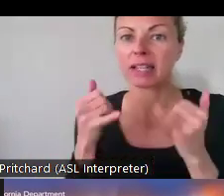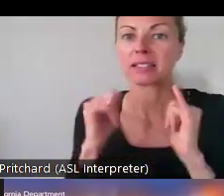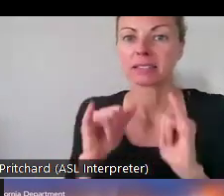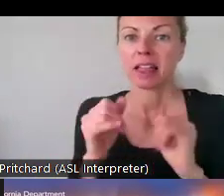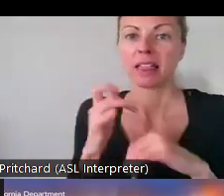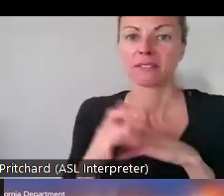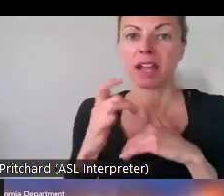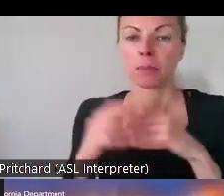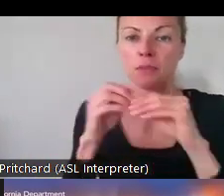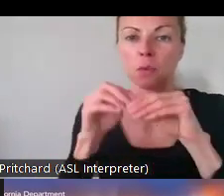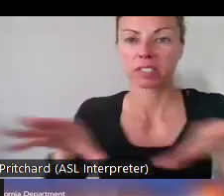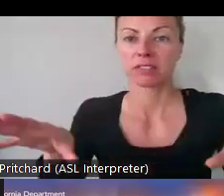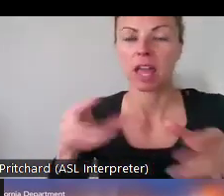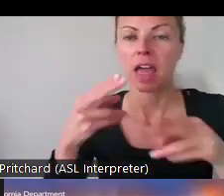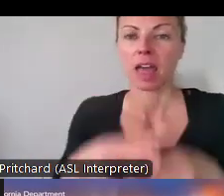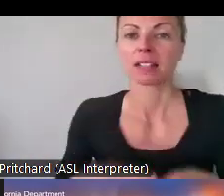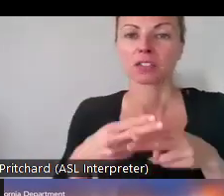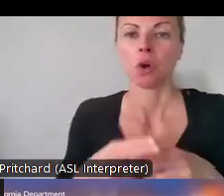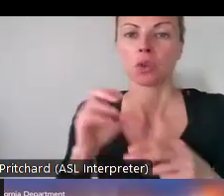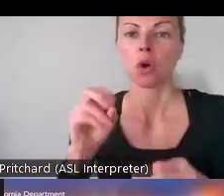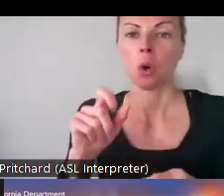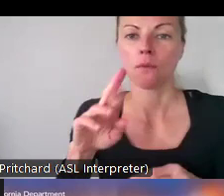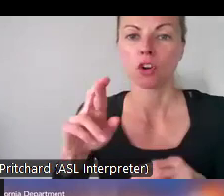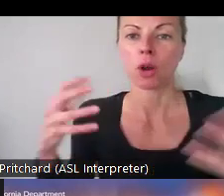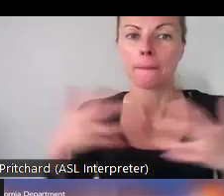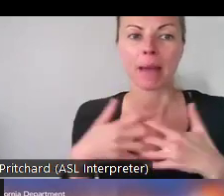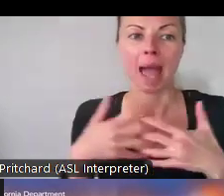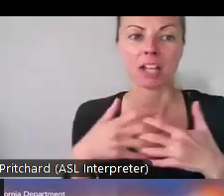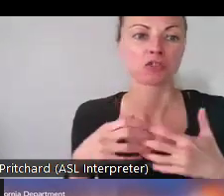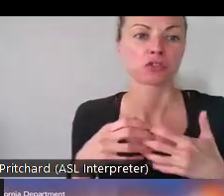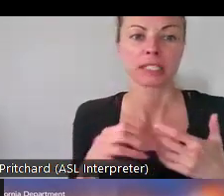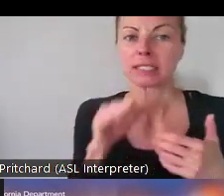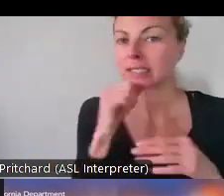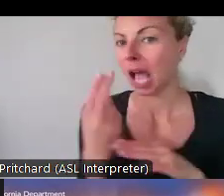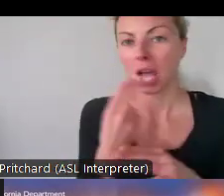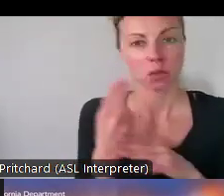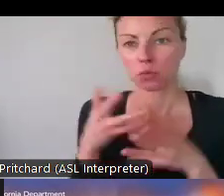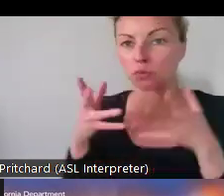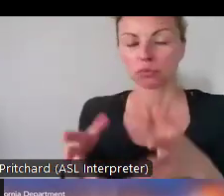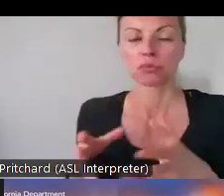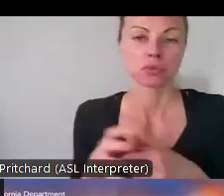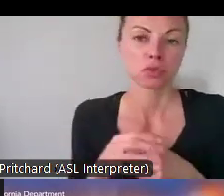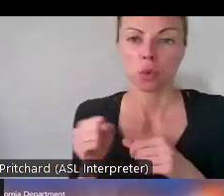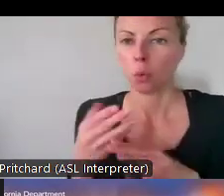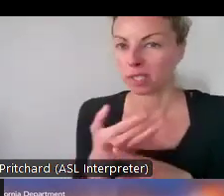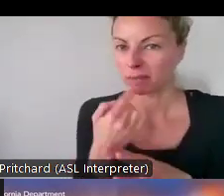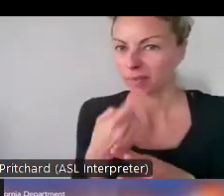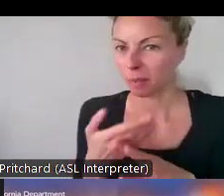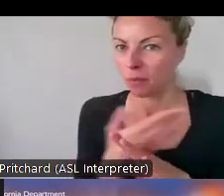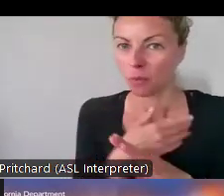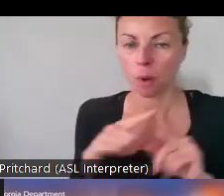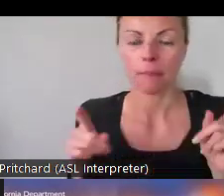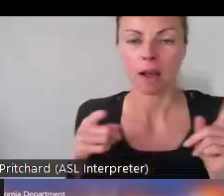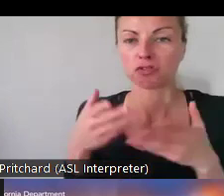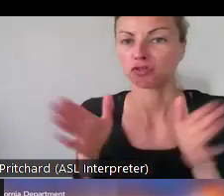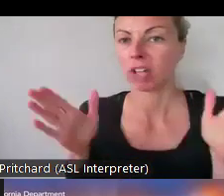considered overmatch. Overmatch is not used to meet match. We've already done that. We've met match in the prior steps. So now this is just